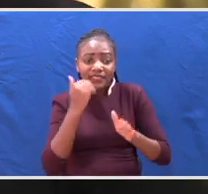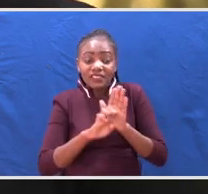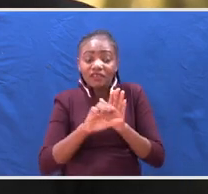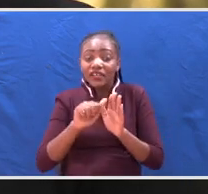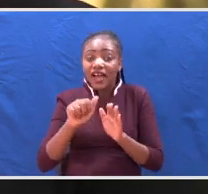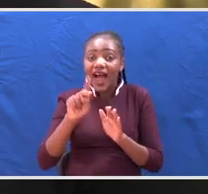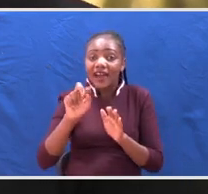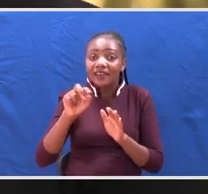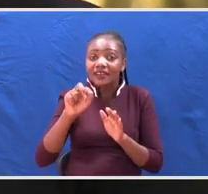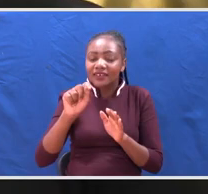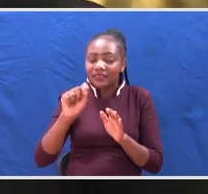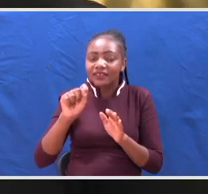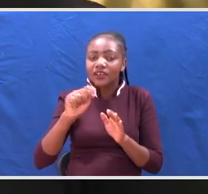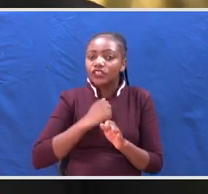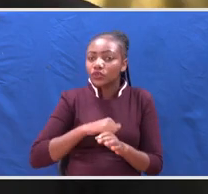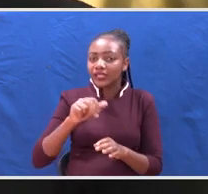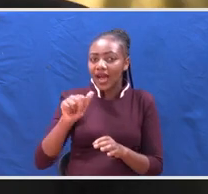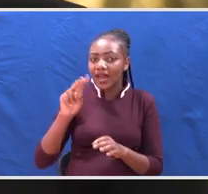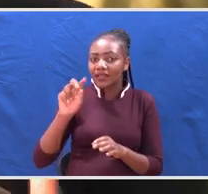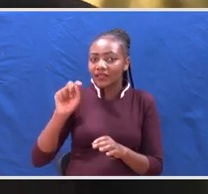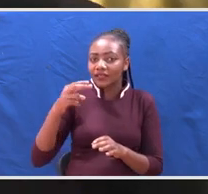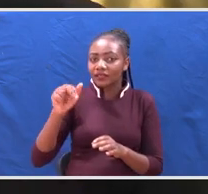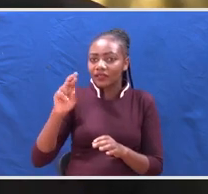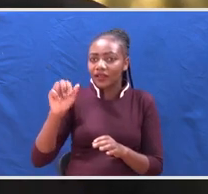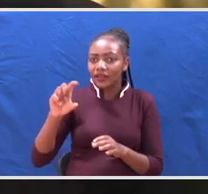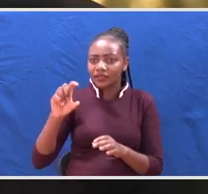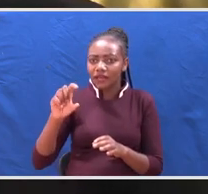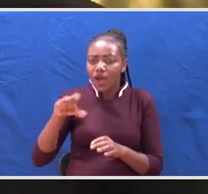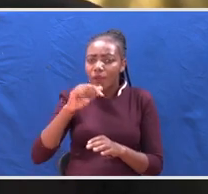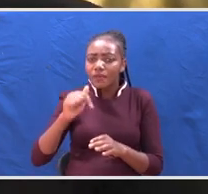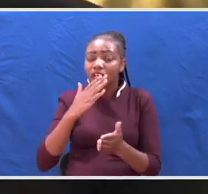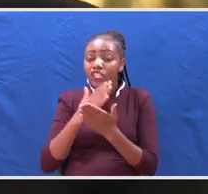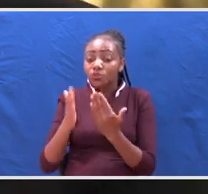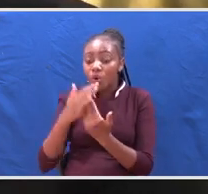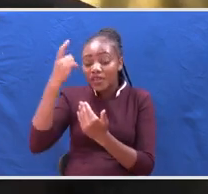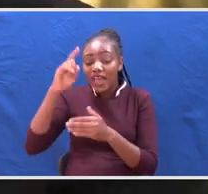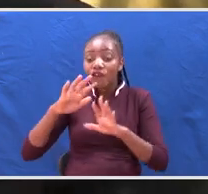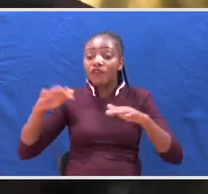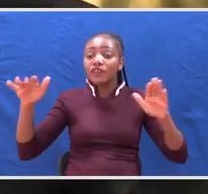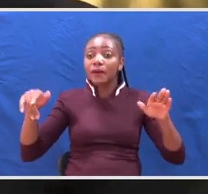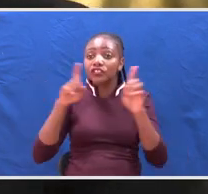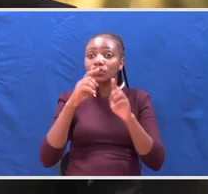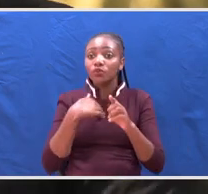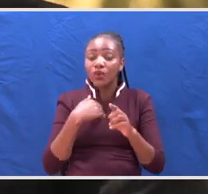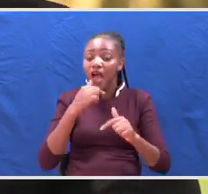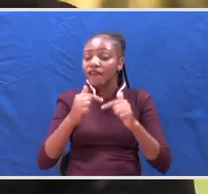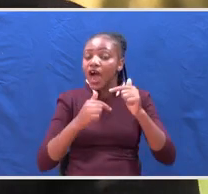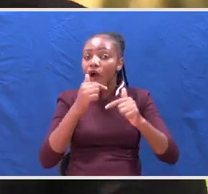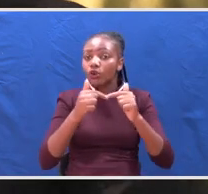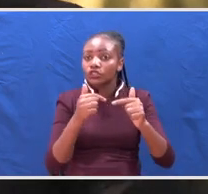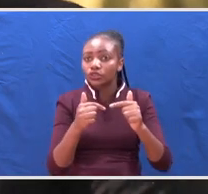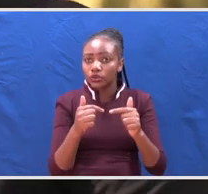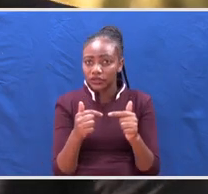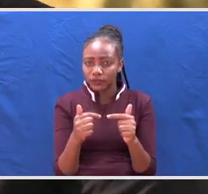killing our livestock, killing our wildlife, why don't we preserve that bird so that we have a continued